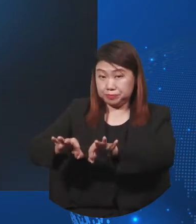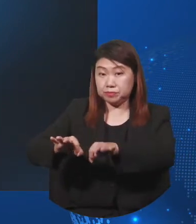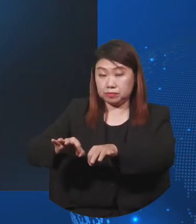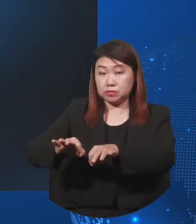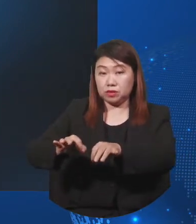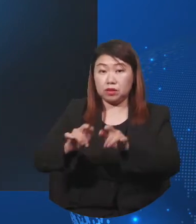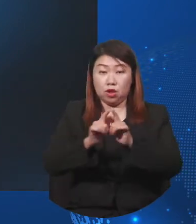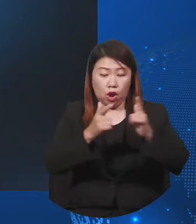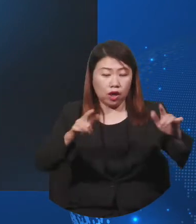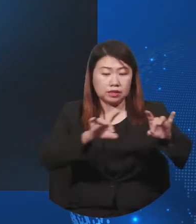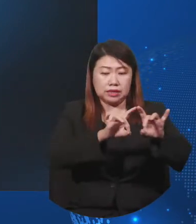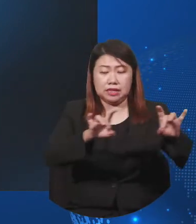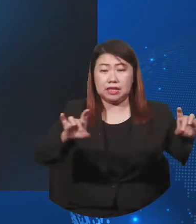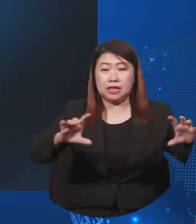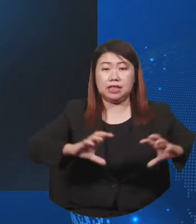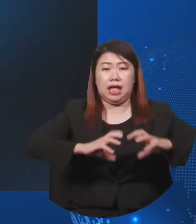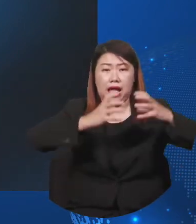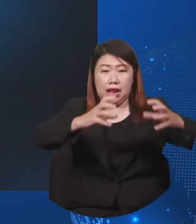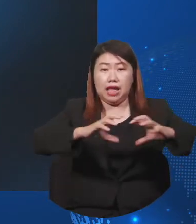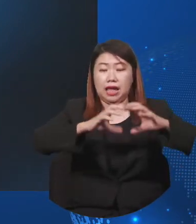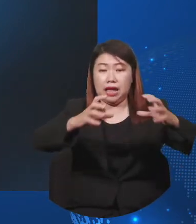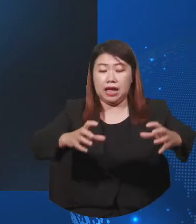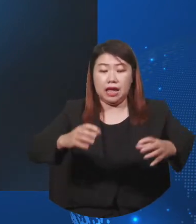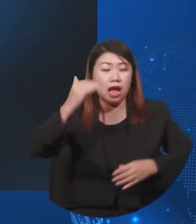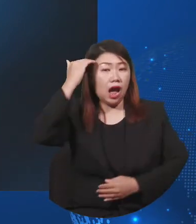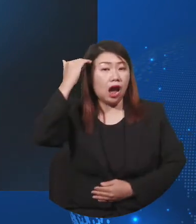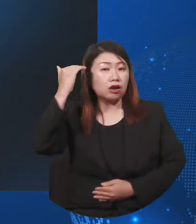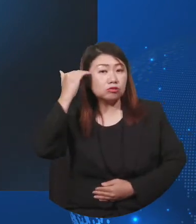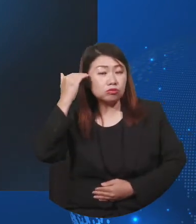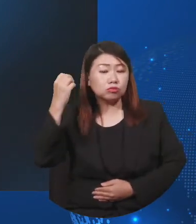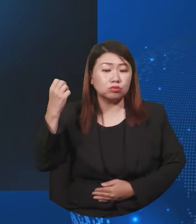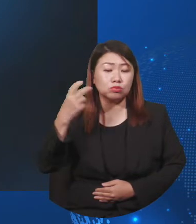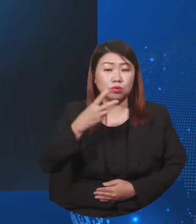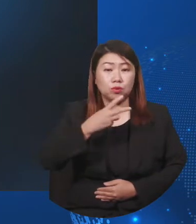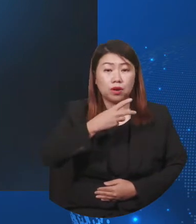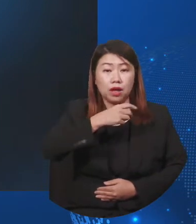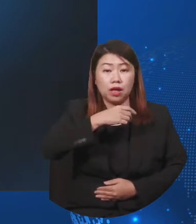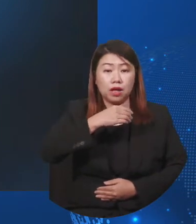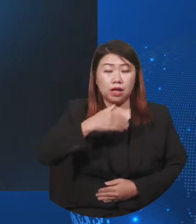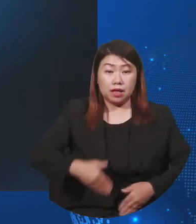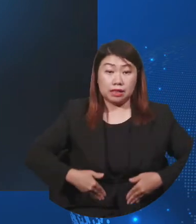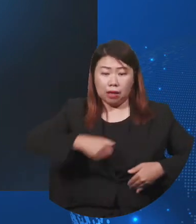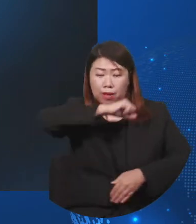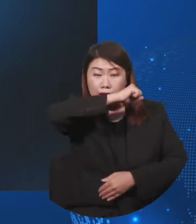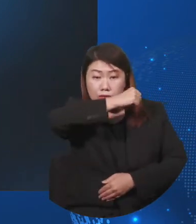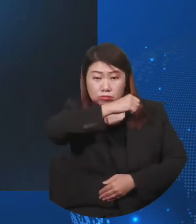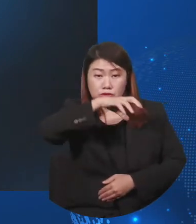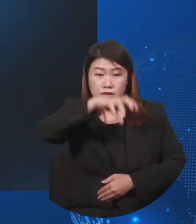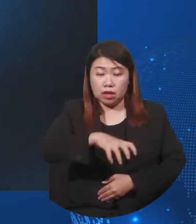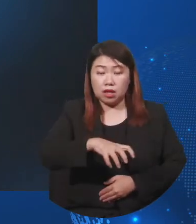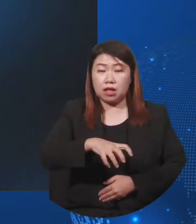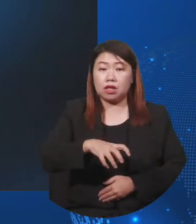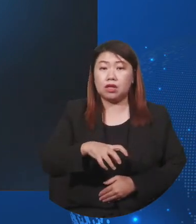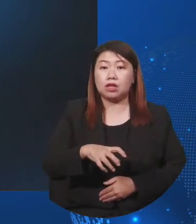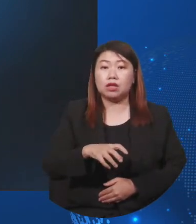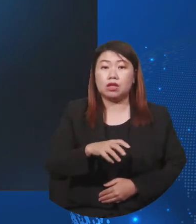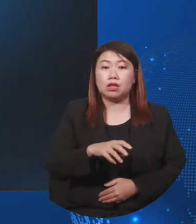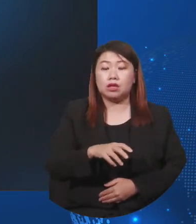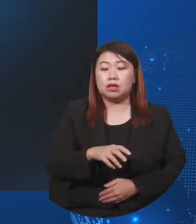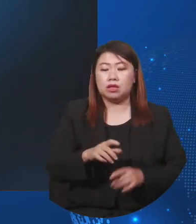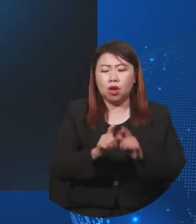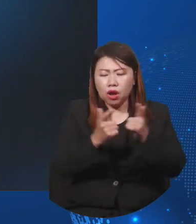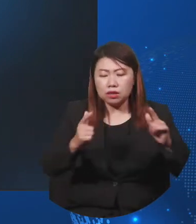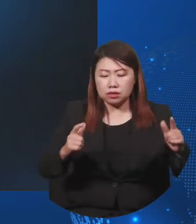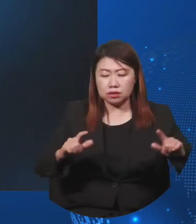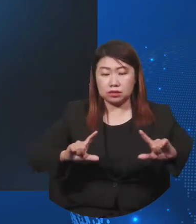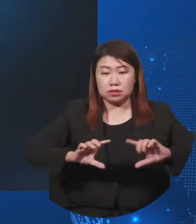Qatar, Republic of Korea, South Africa, UAE, they have all provided much needed financial resources